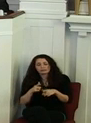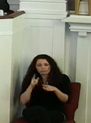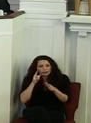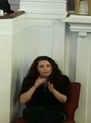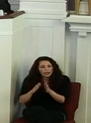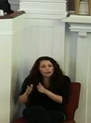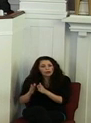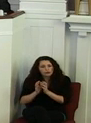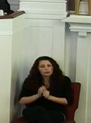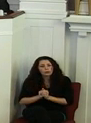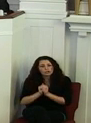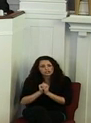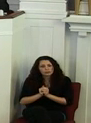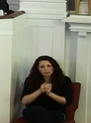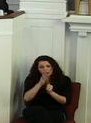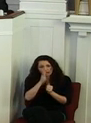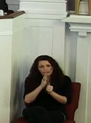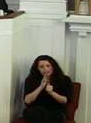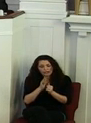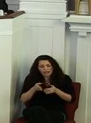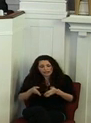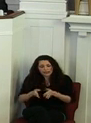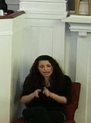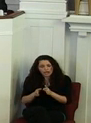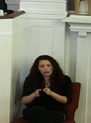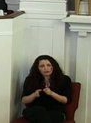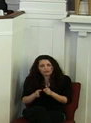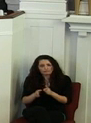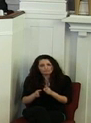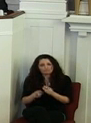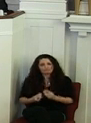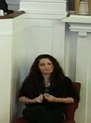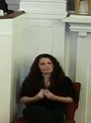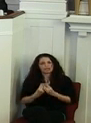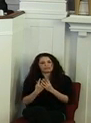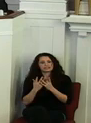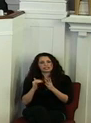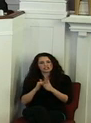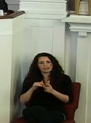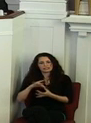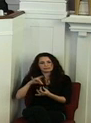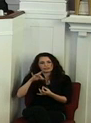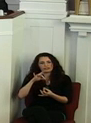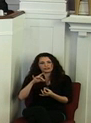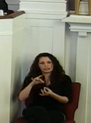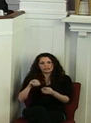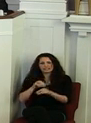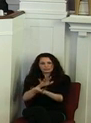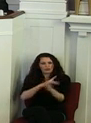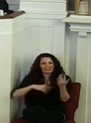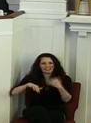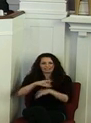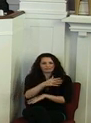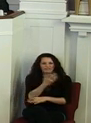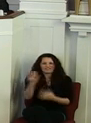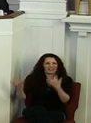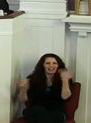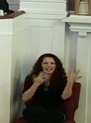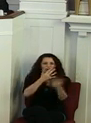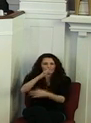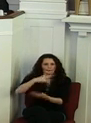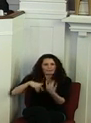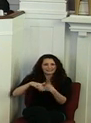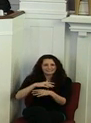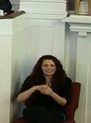God. Allow the manifestation of that Spirit to spread like wildfire amongst us, so that